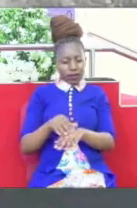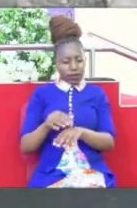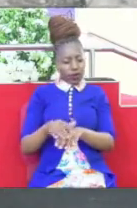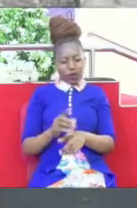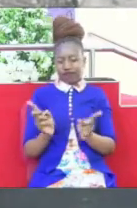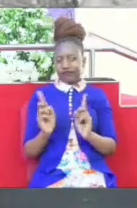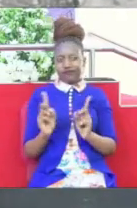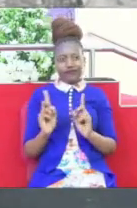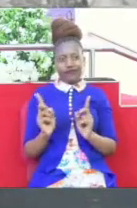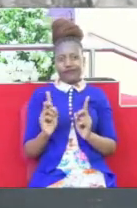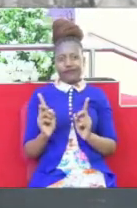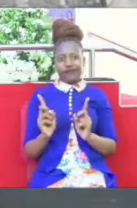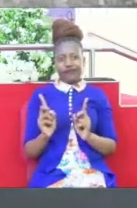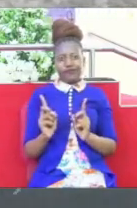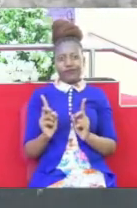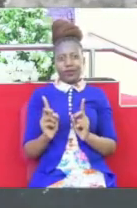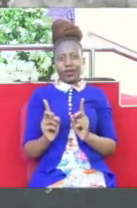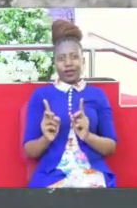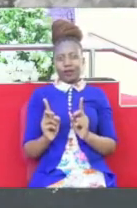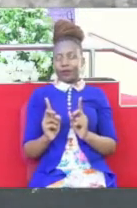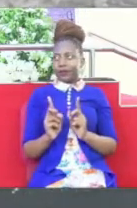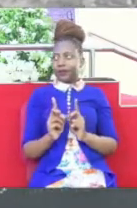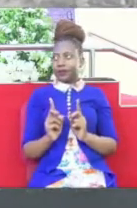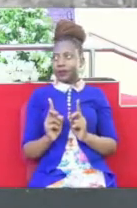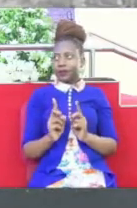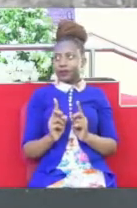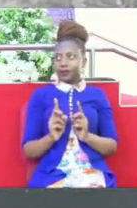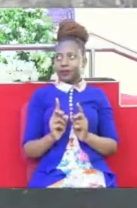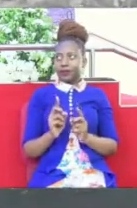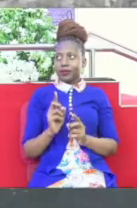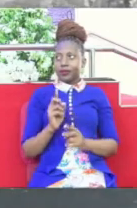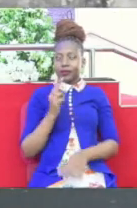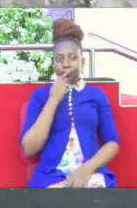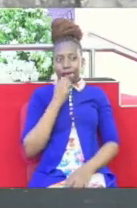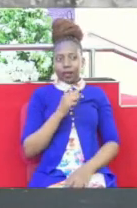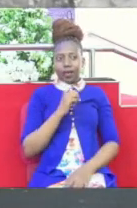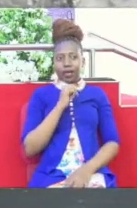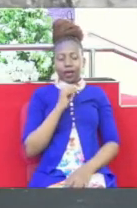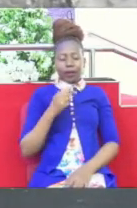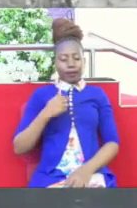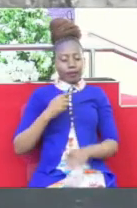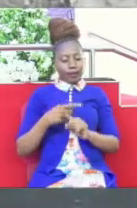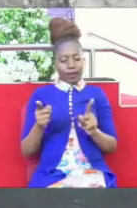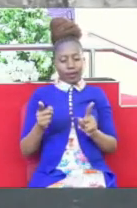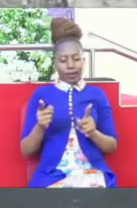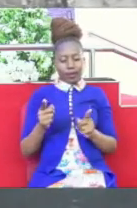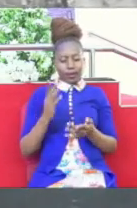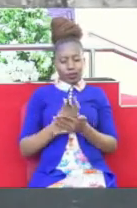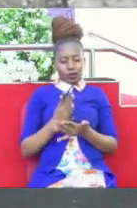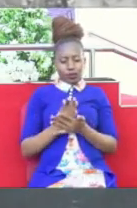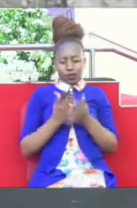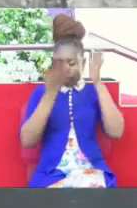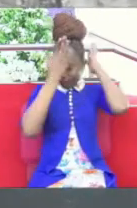sure I have no doubt that he gave maybe a glance. Lakini najua lazima alipenyeza akatazama kidogo.